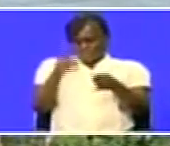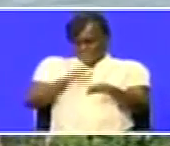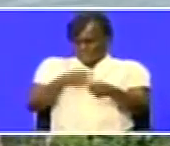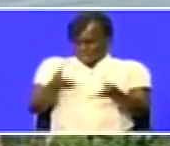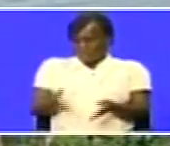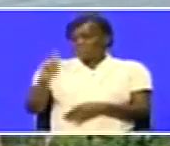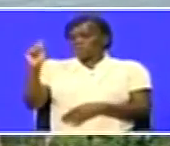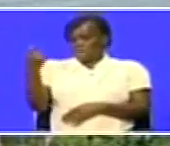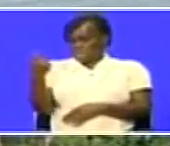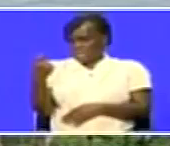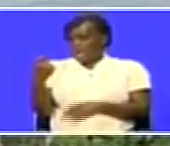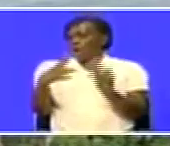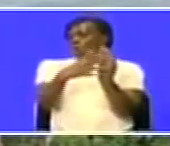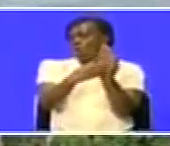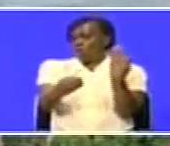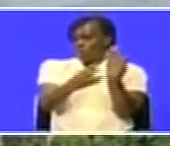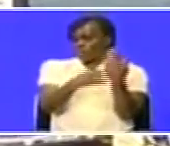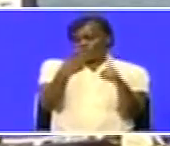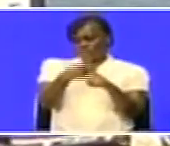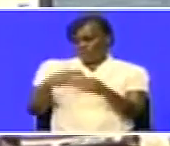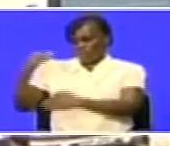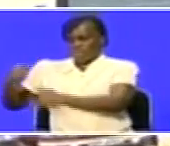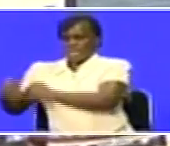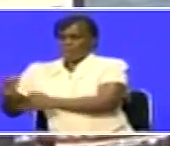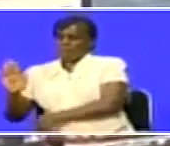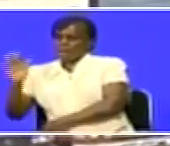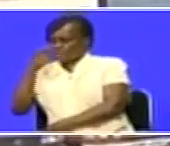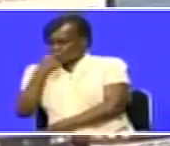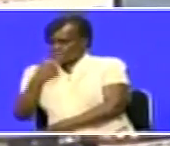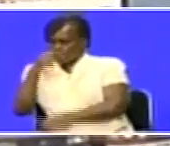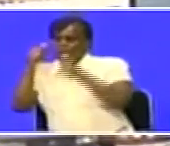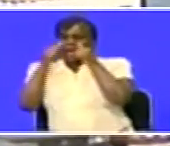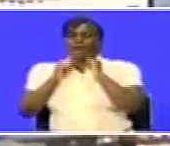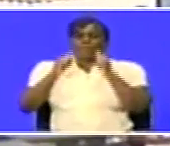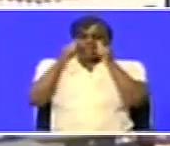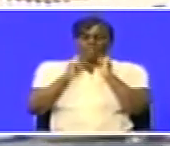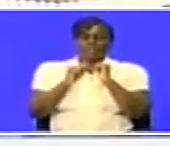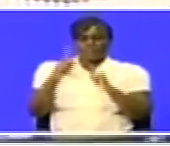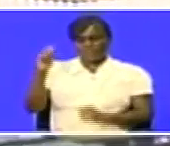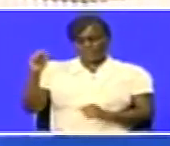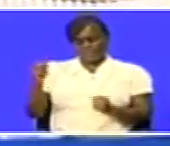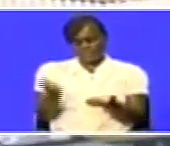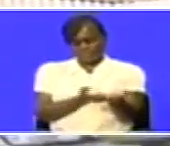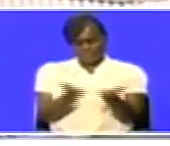for Kenya to borrow a leaf from its next door neighbor. Abiy Agina, KTN Business.